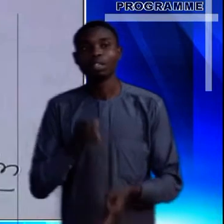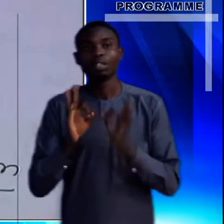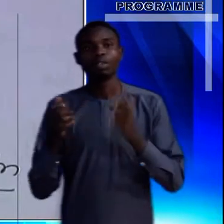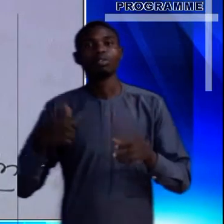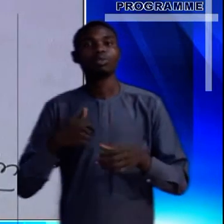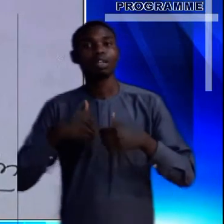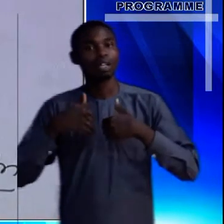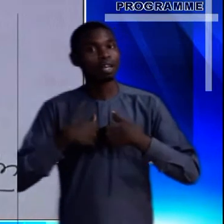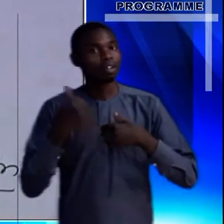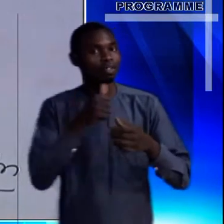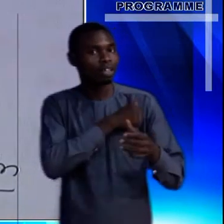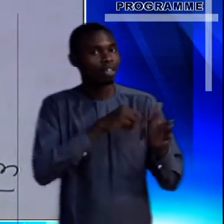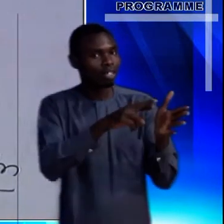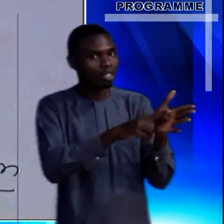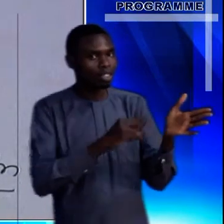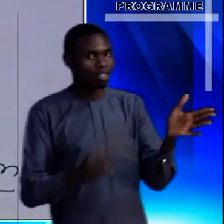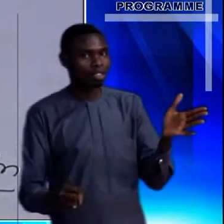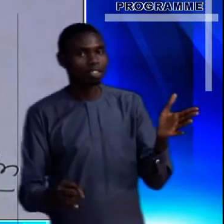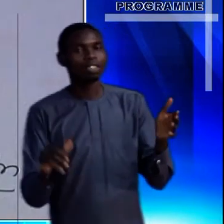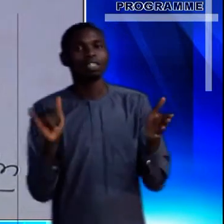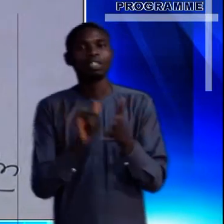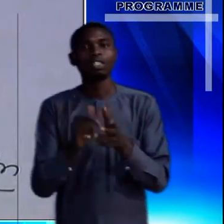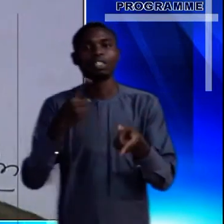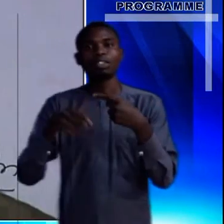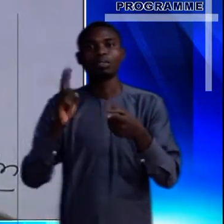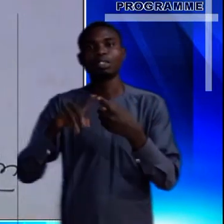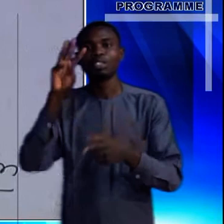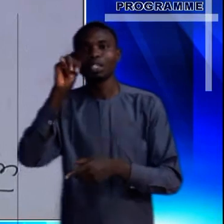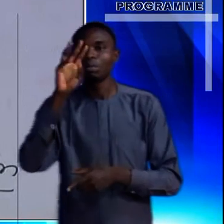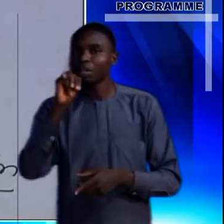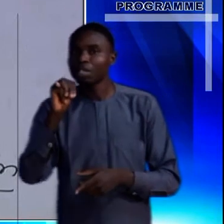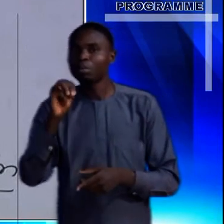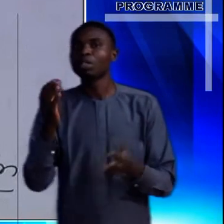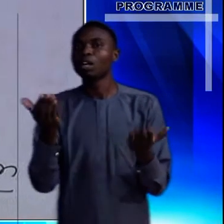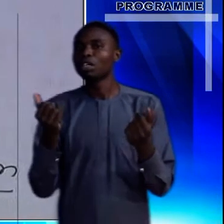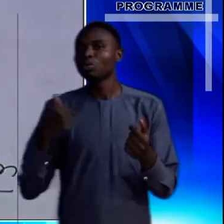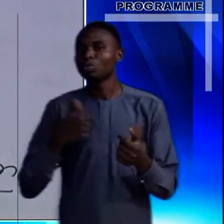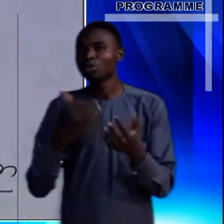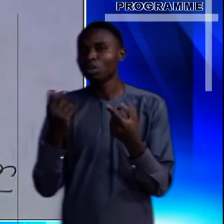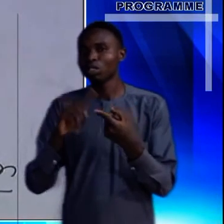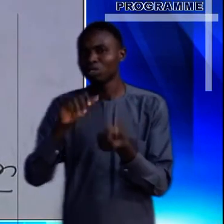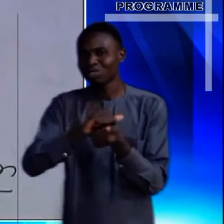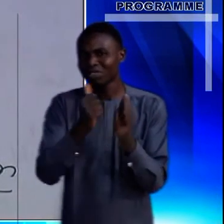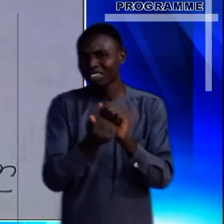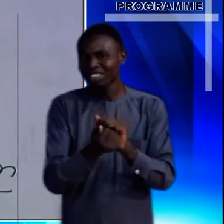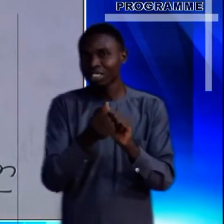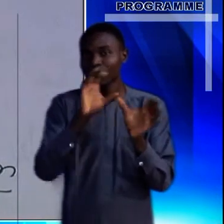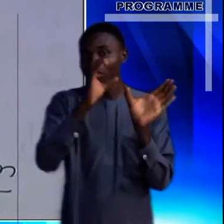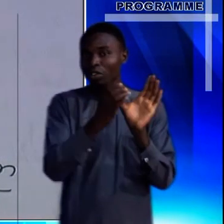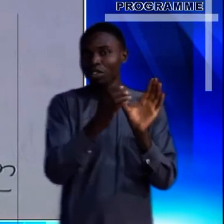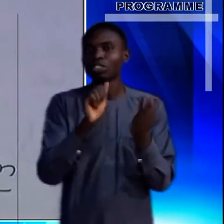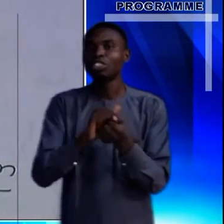millimeter and we want to convert it. If we say conversion, what do you mean by conversion? Conversion